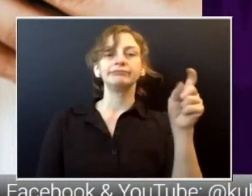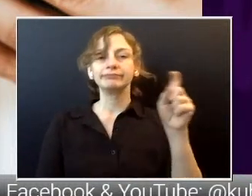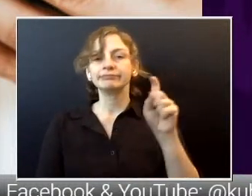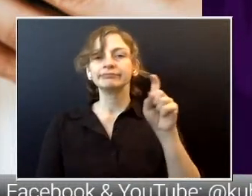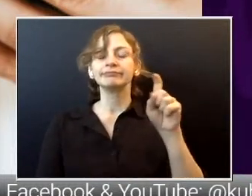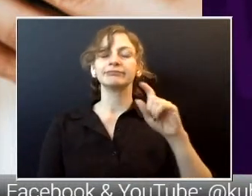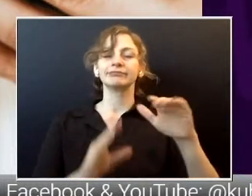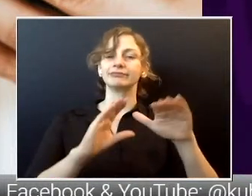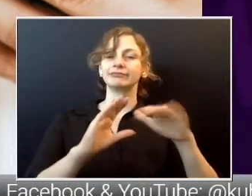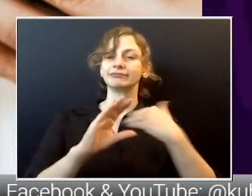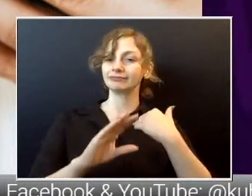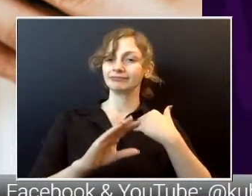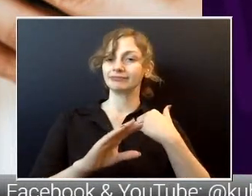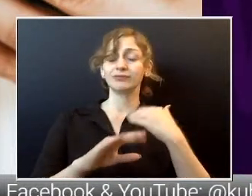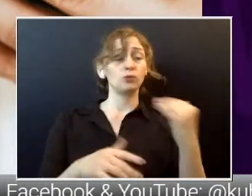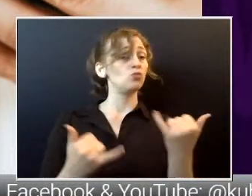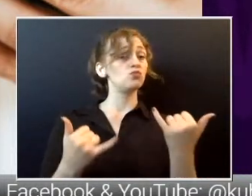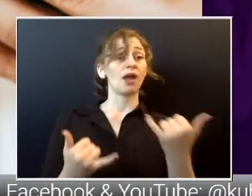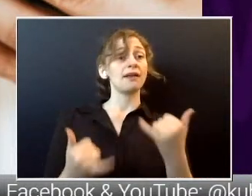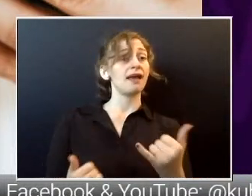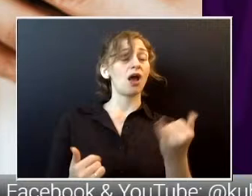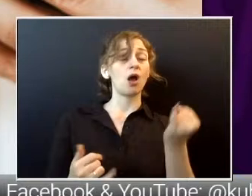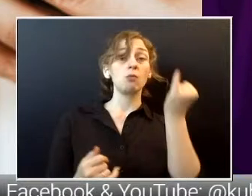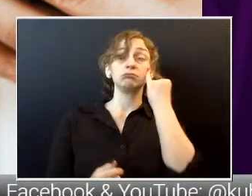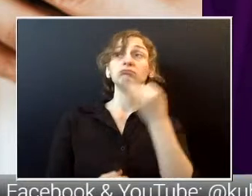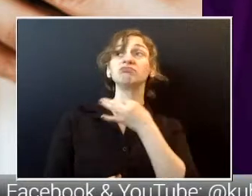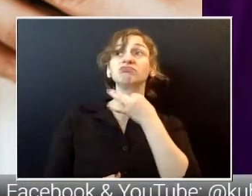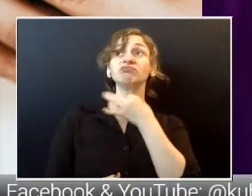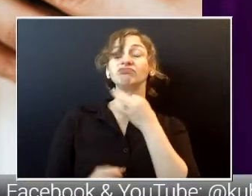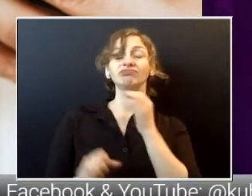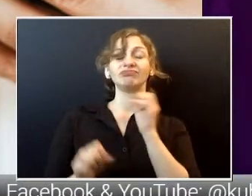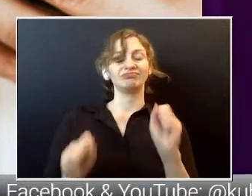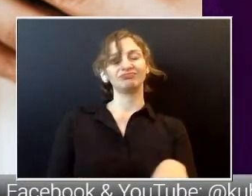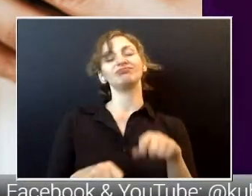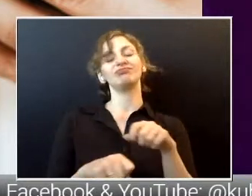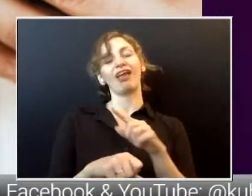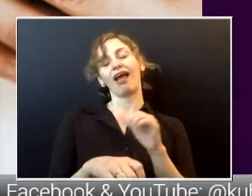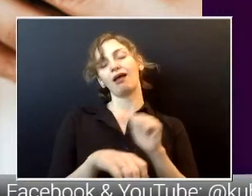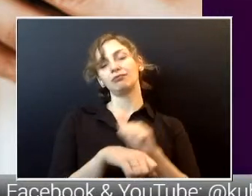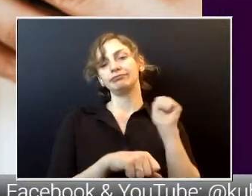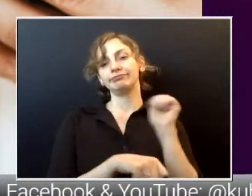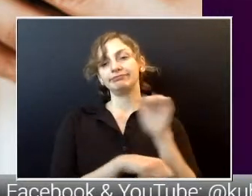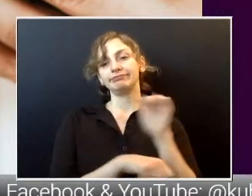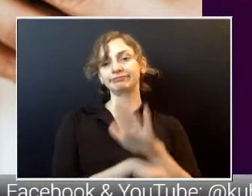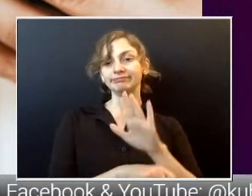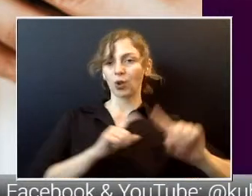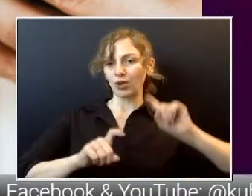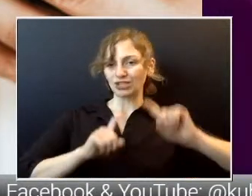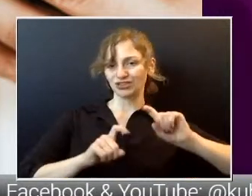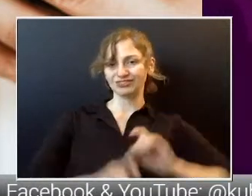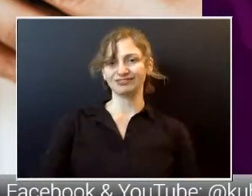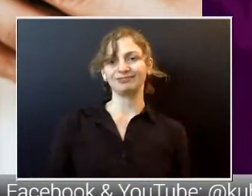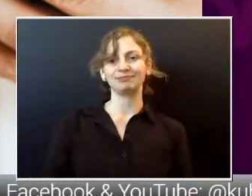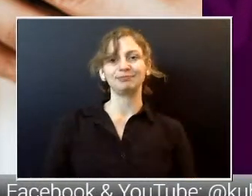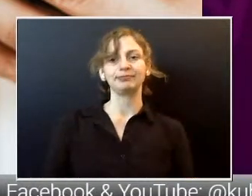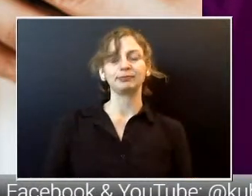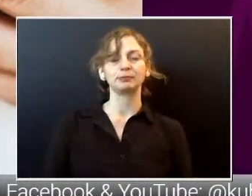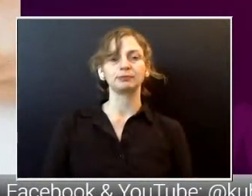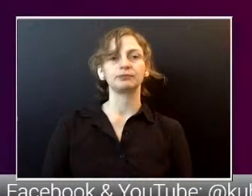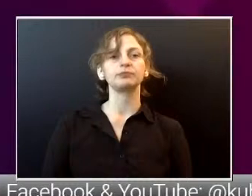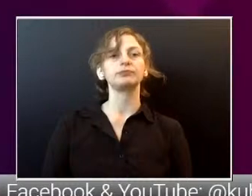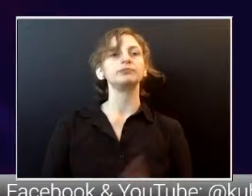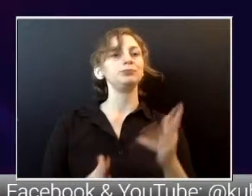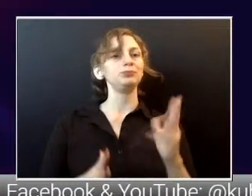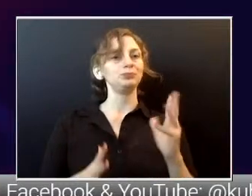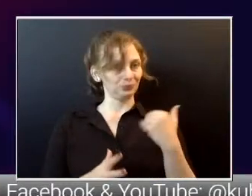All Things Heart email. You can find all those links right there on your screen. And we do have a question that came in right